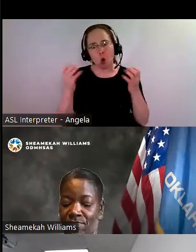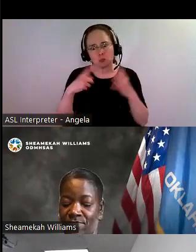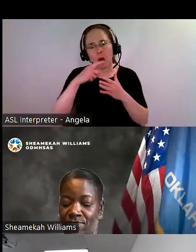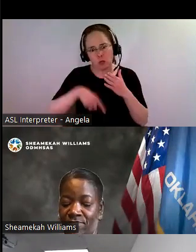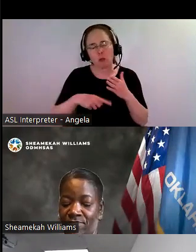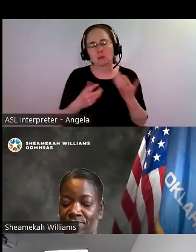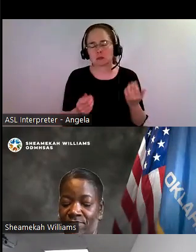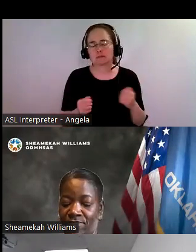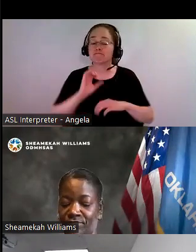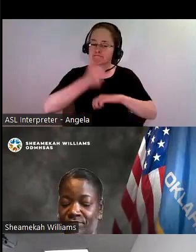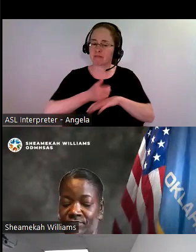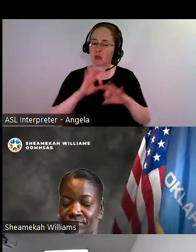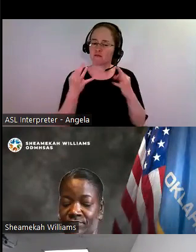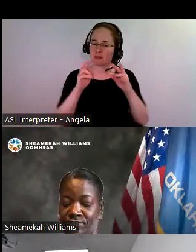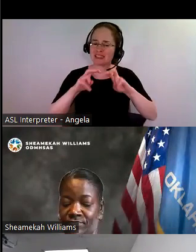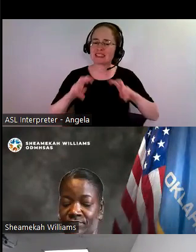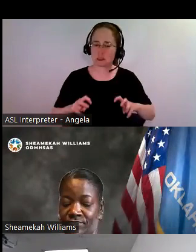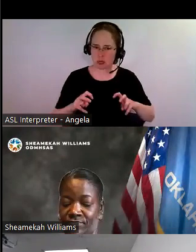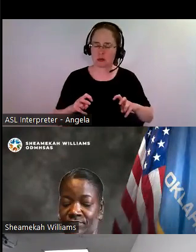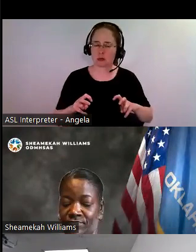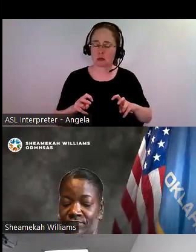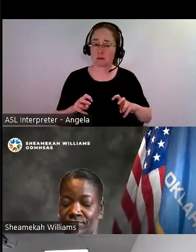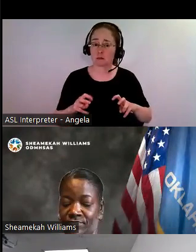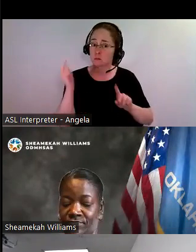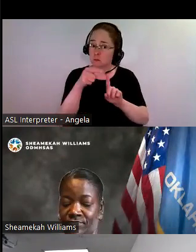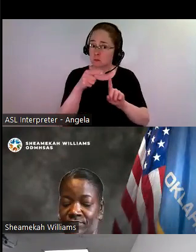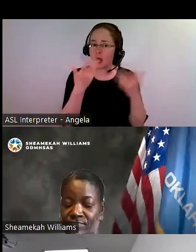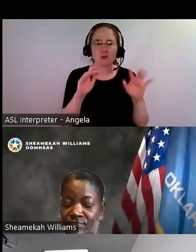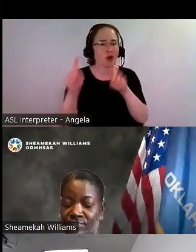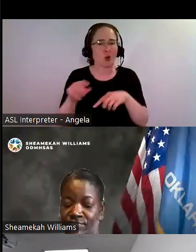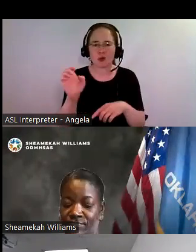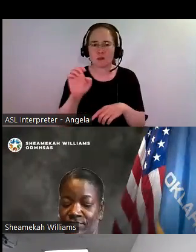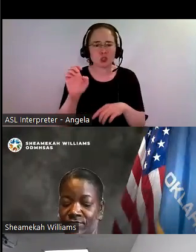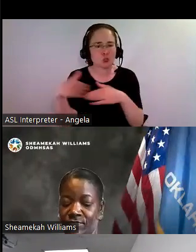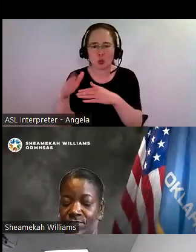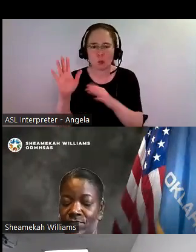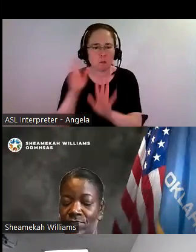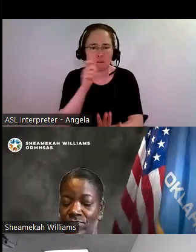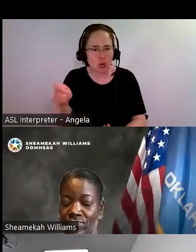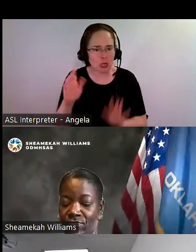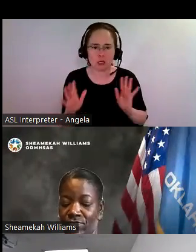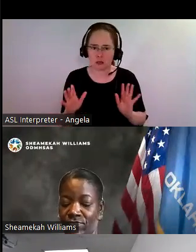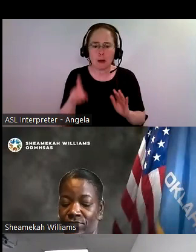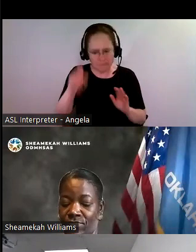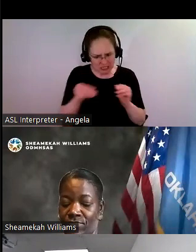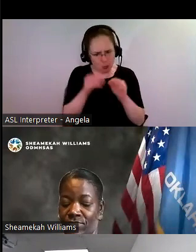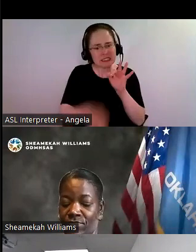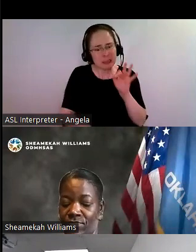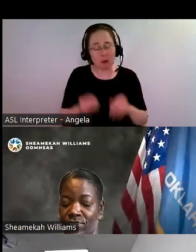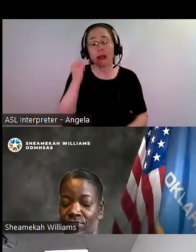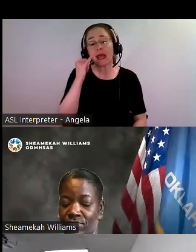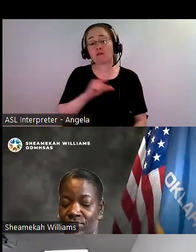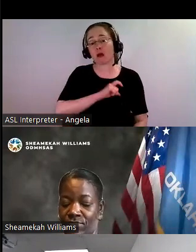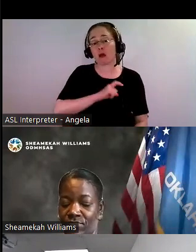we started this family assessment center with the idea that we didn't want them to go to the emergency department, period. Had to be simpler. So when law enforcement officers